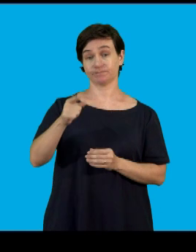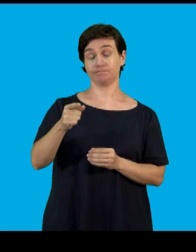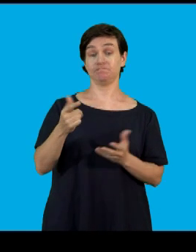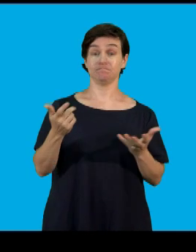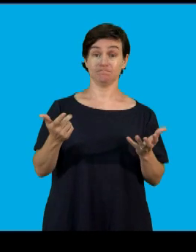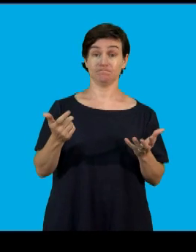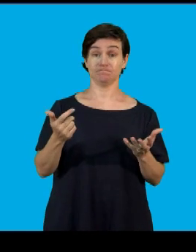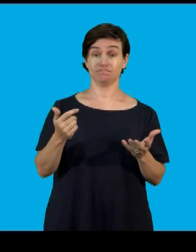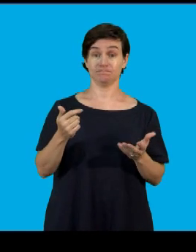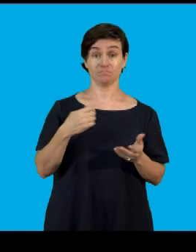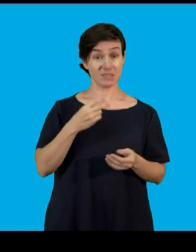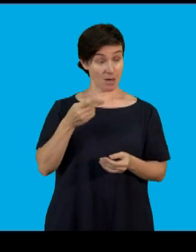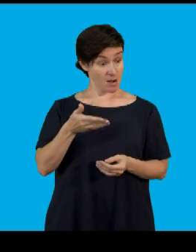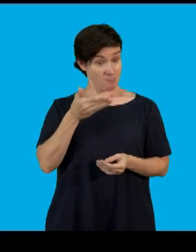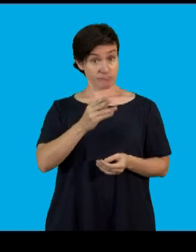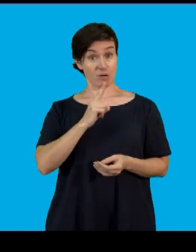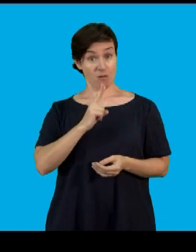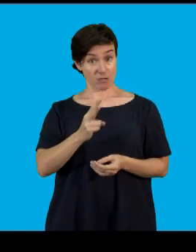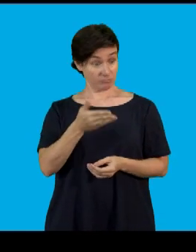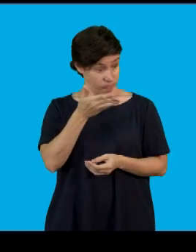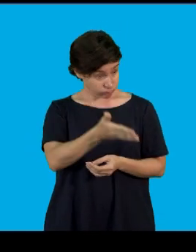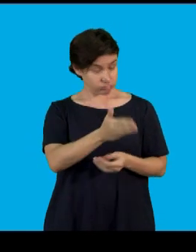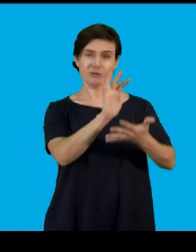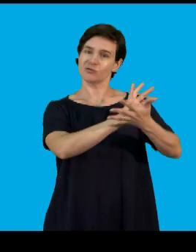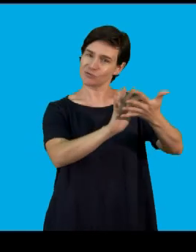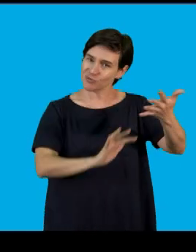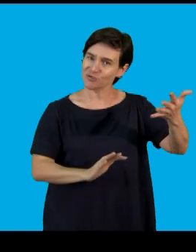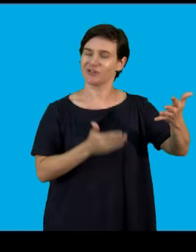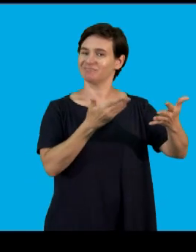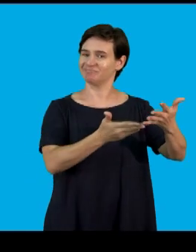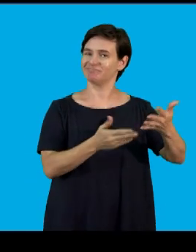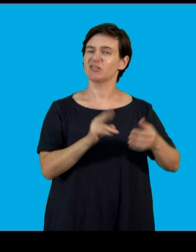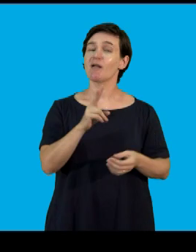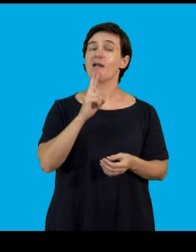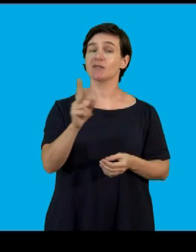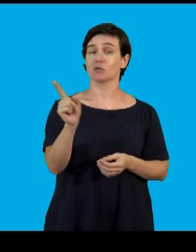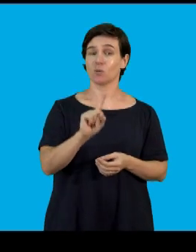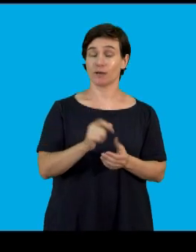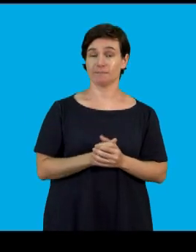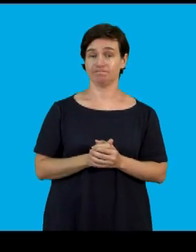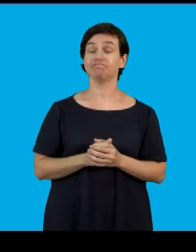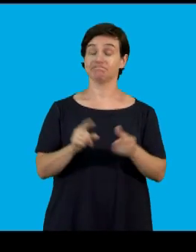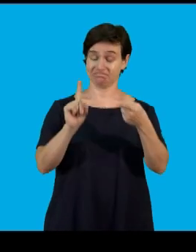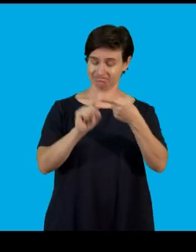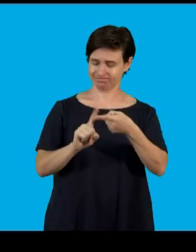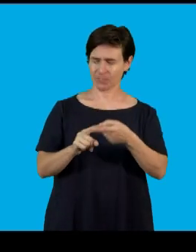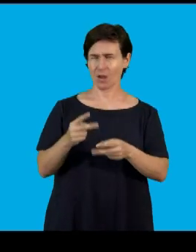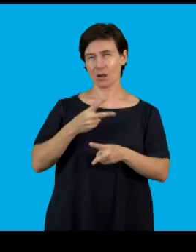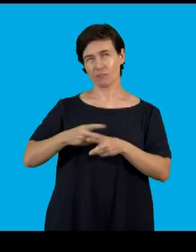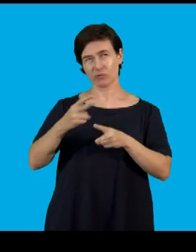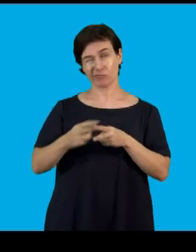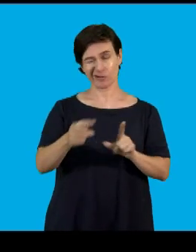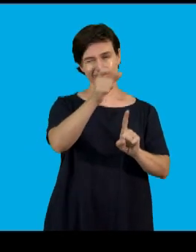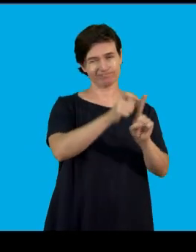can reveal the answers because the answers are just right next to you. Okay, let's see the answers. When preparing,